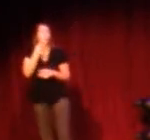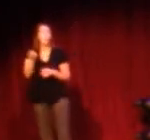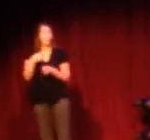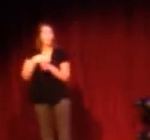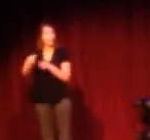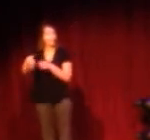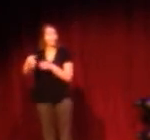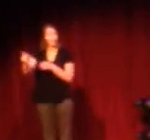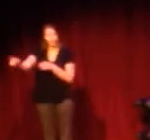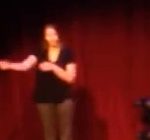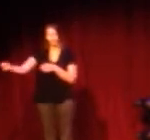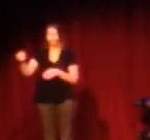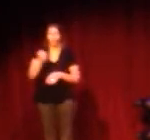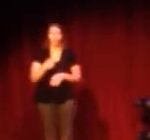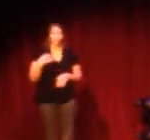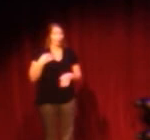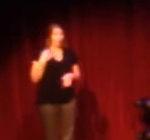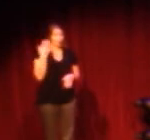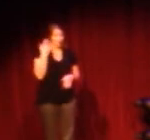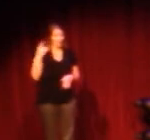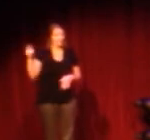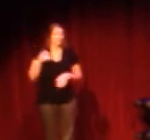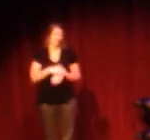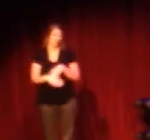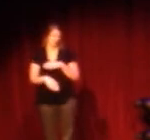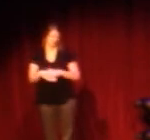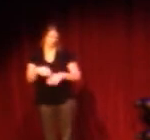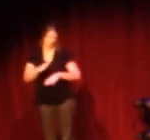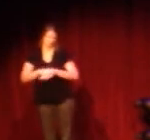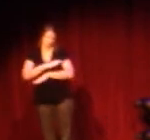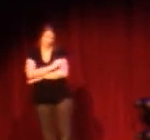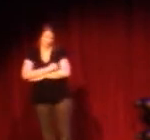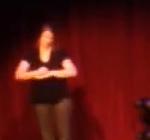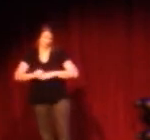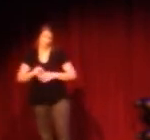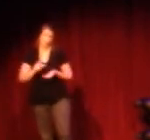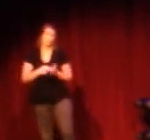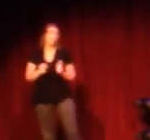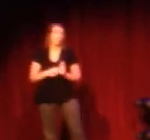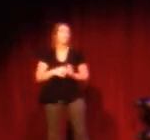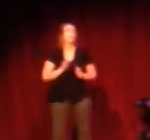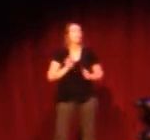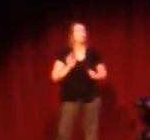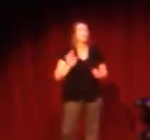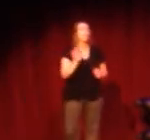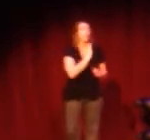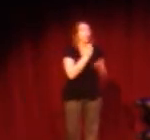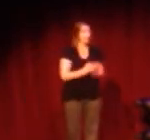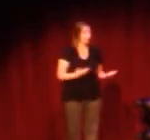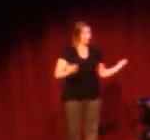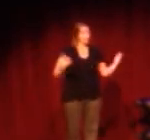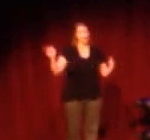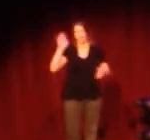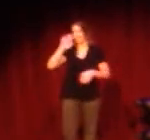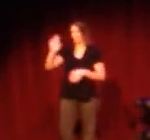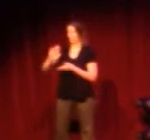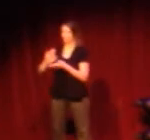your stage because he's comfortable on stage and will turn your props into a